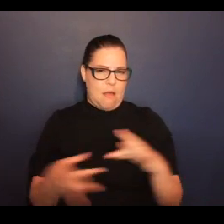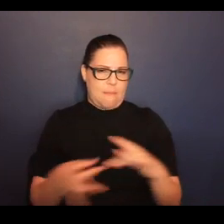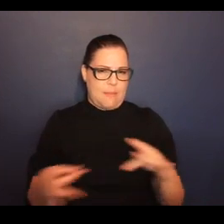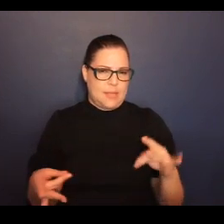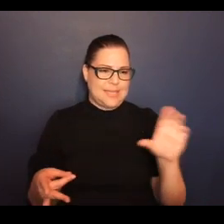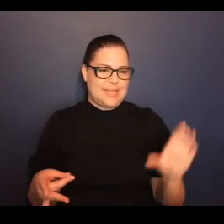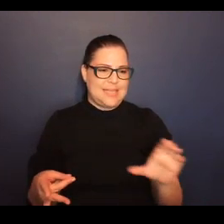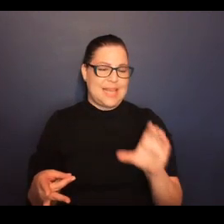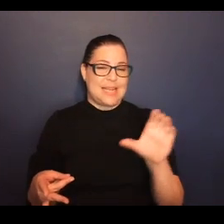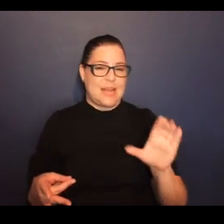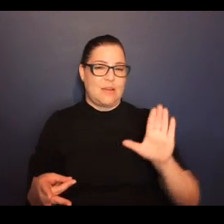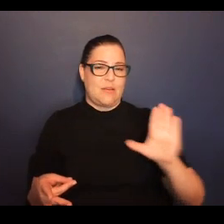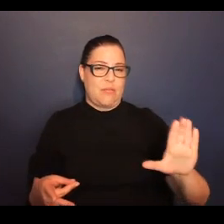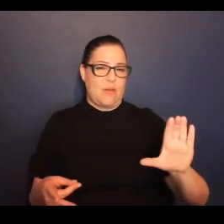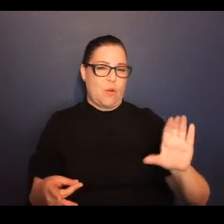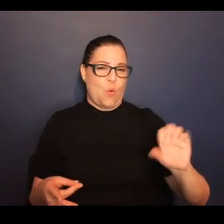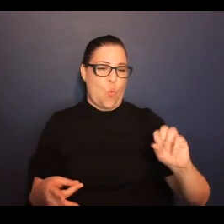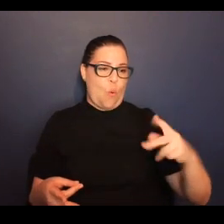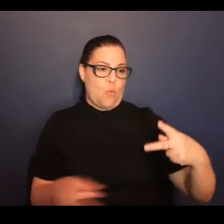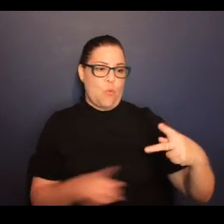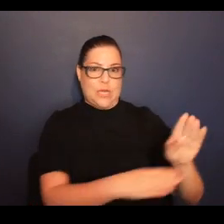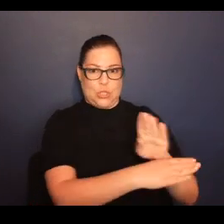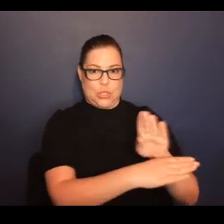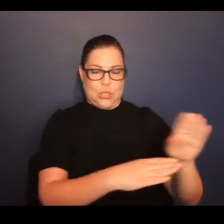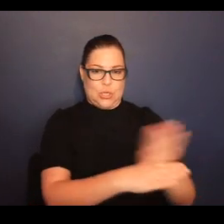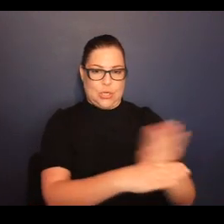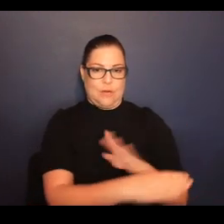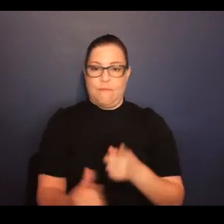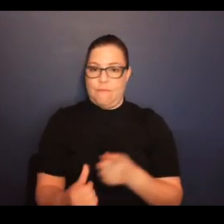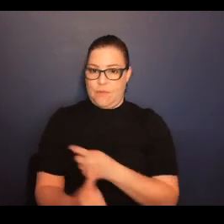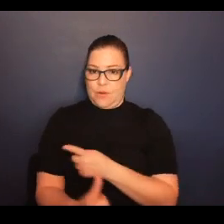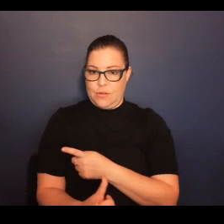Centennial's Corporation. First of all, the property